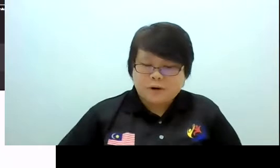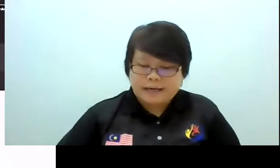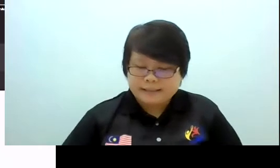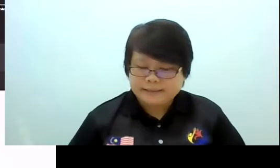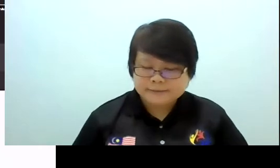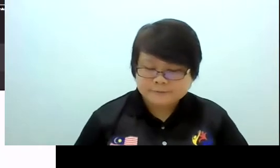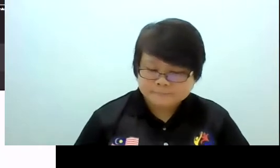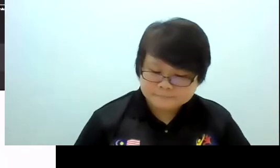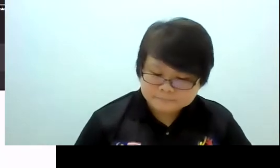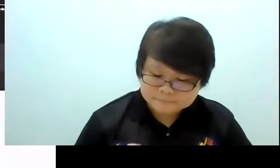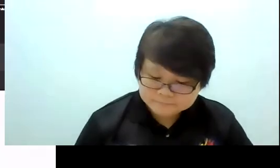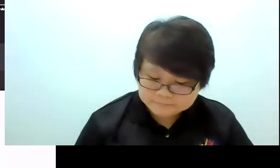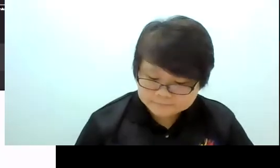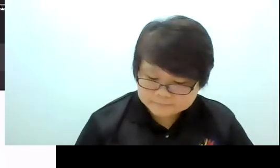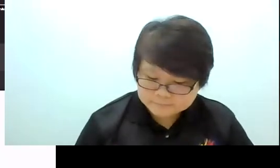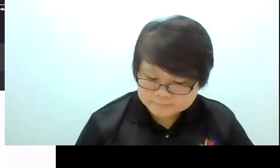Let's try.